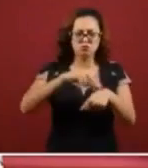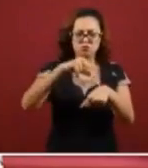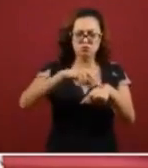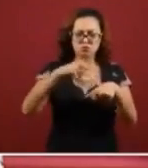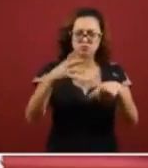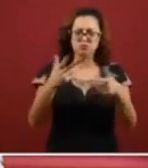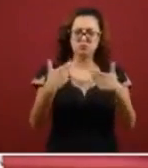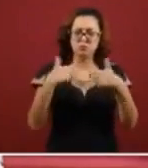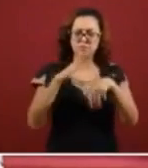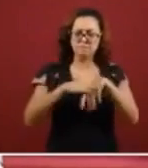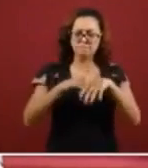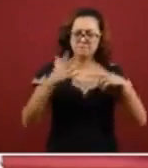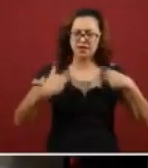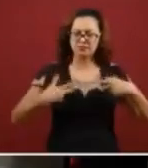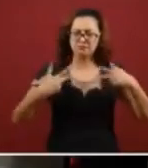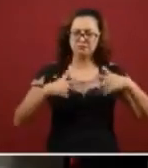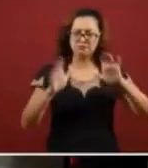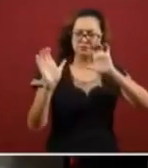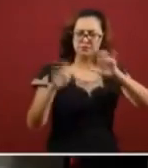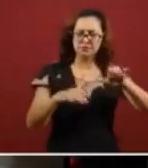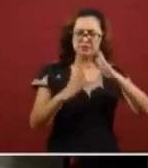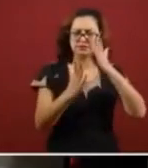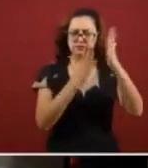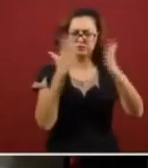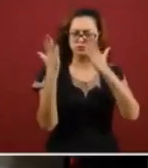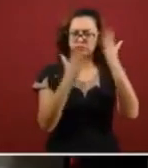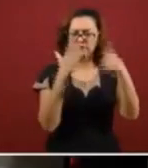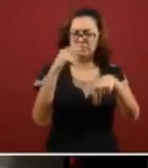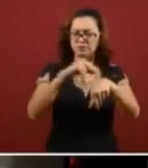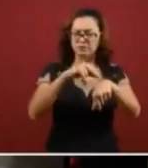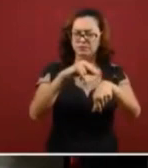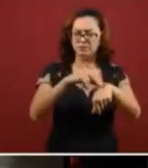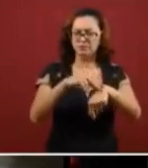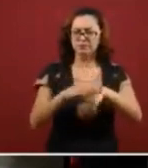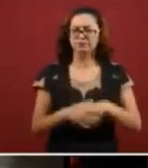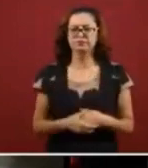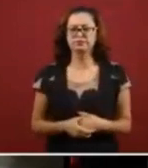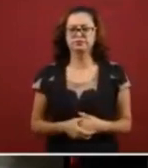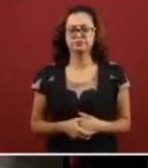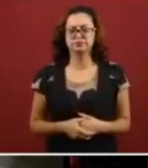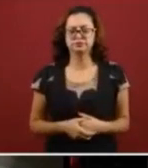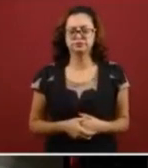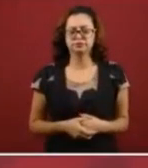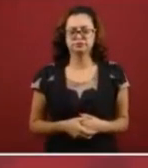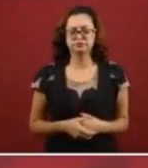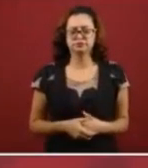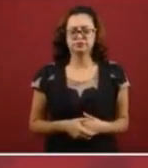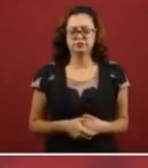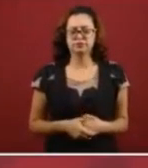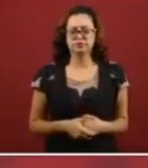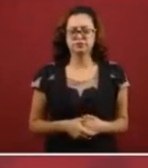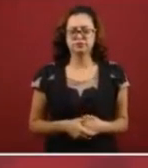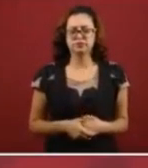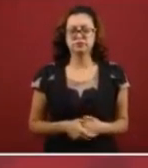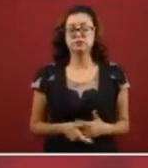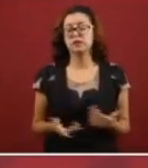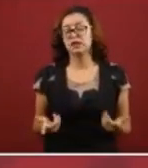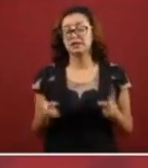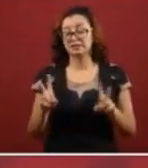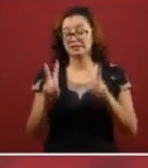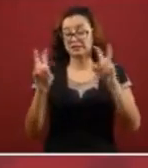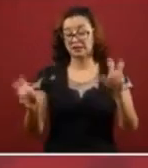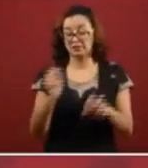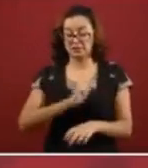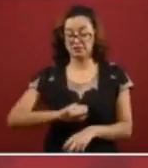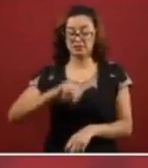to increase the number of doctors in Mexico? One of the works that is